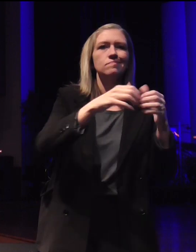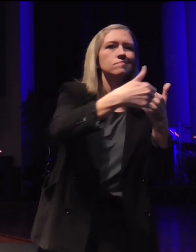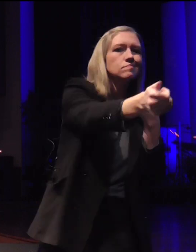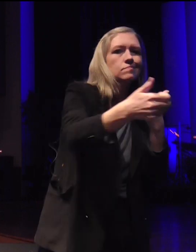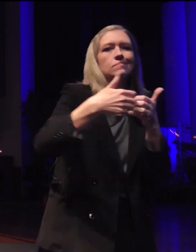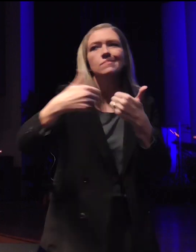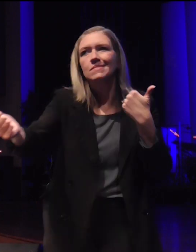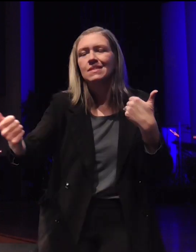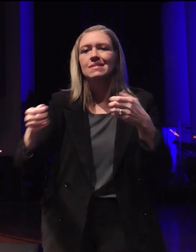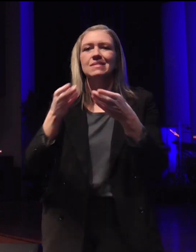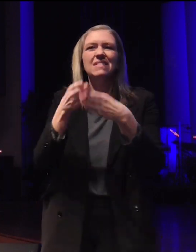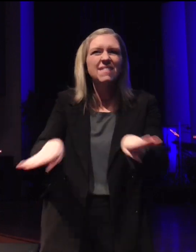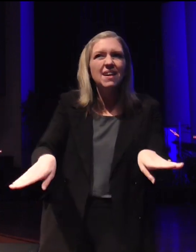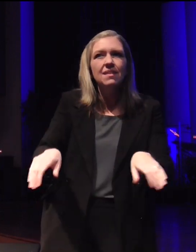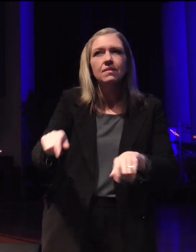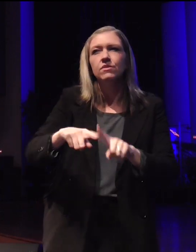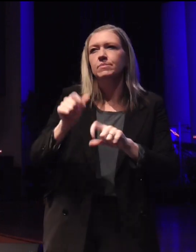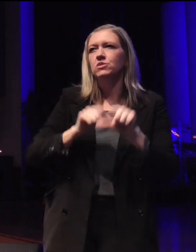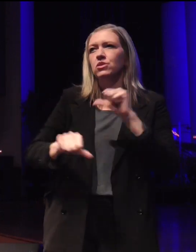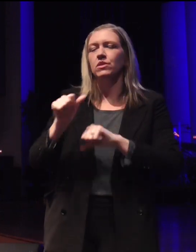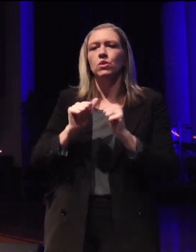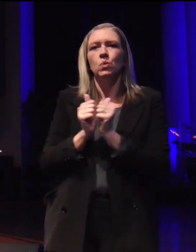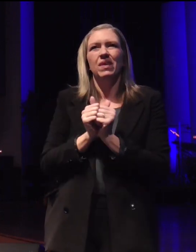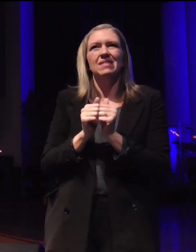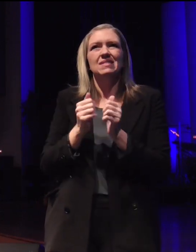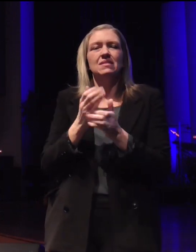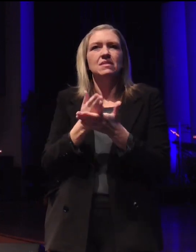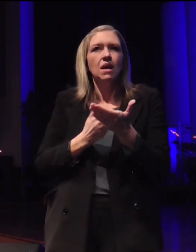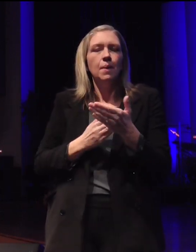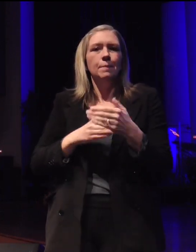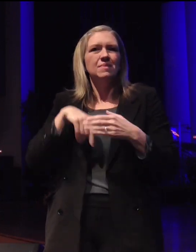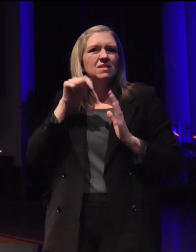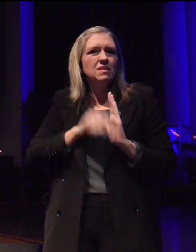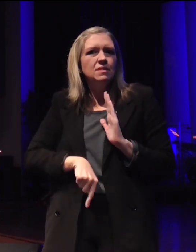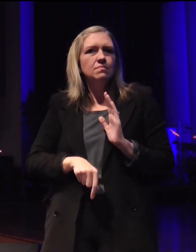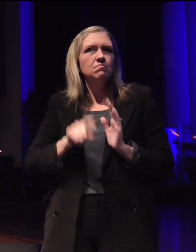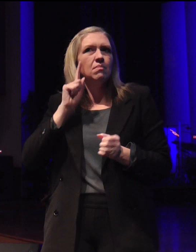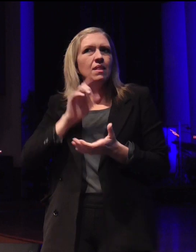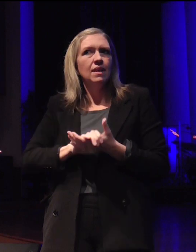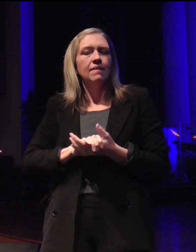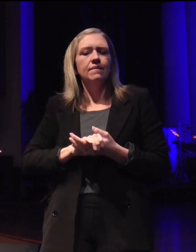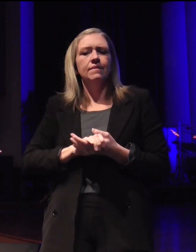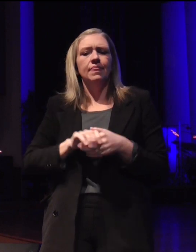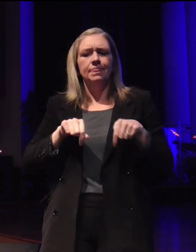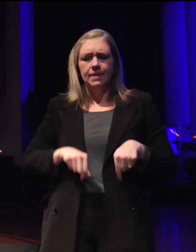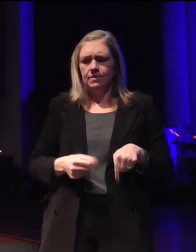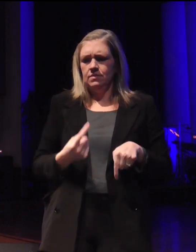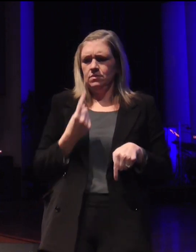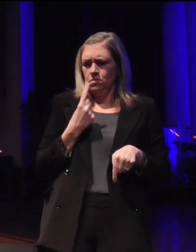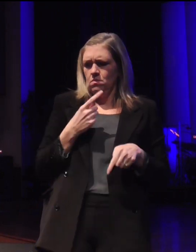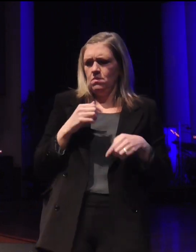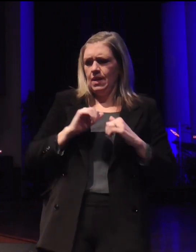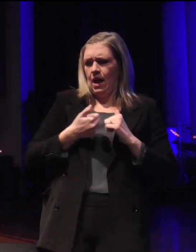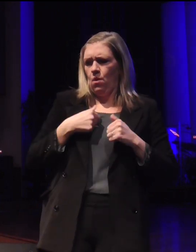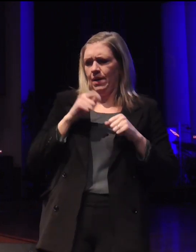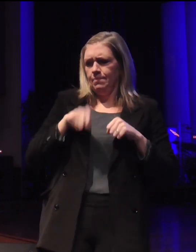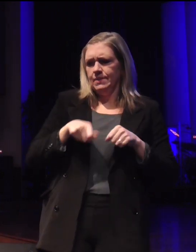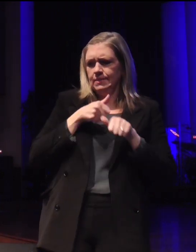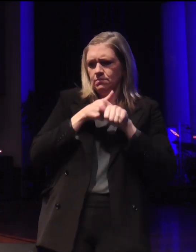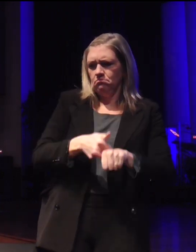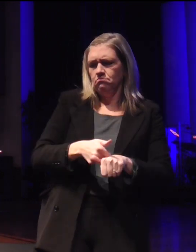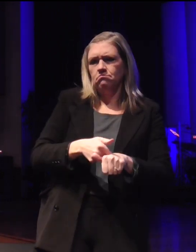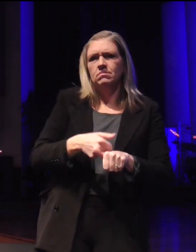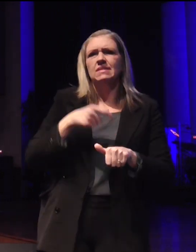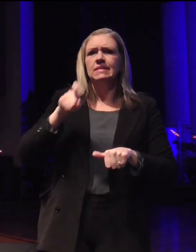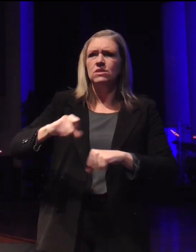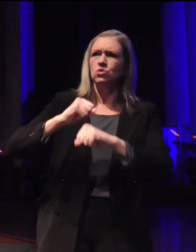other with some undercurrent belief that this is how we need to be. That we need to protect the world